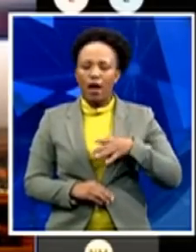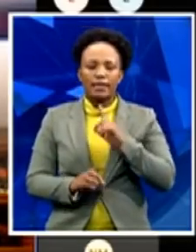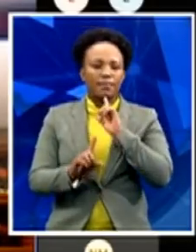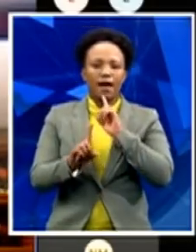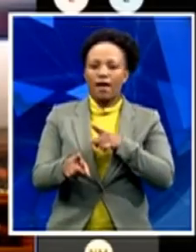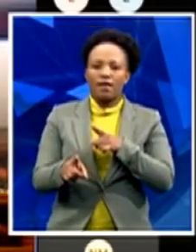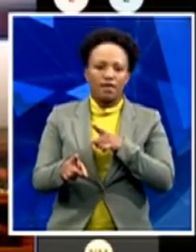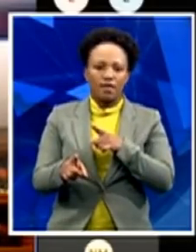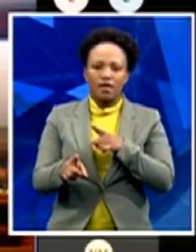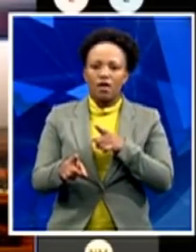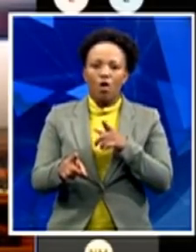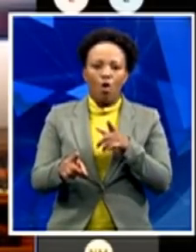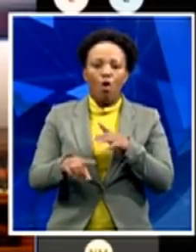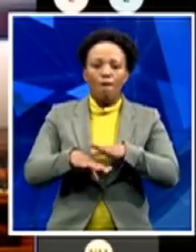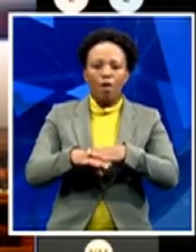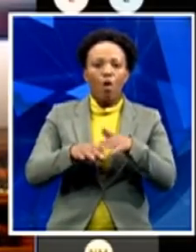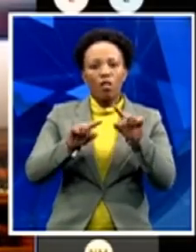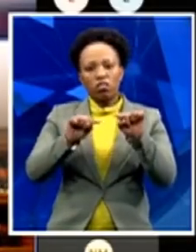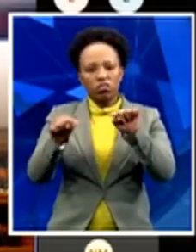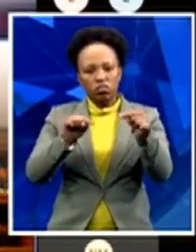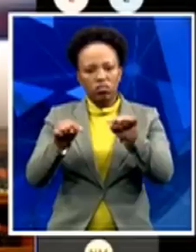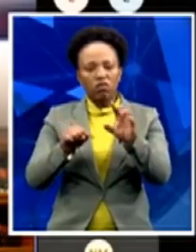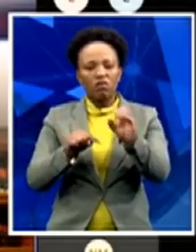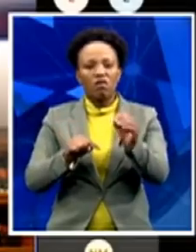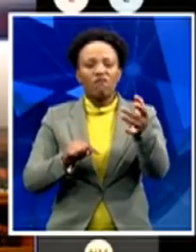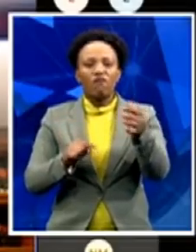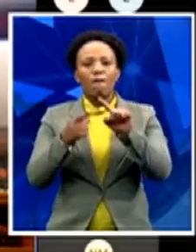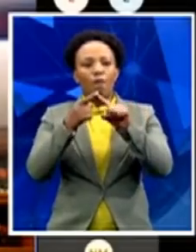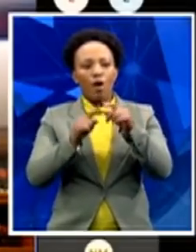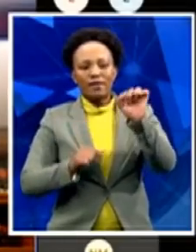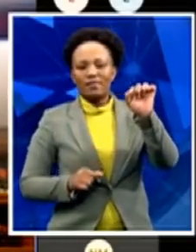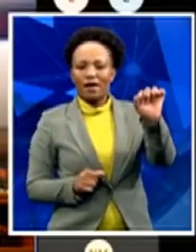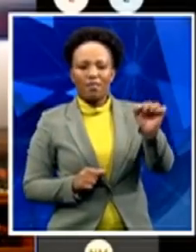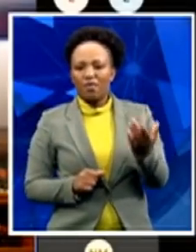basis of the point it has taken, which I've already dealt with.